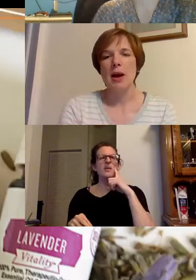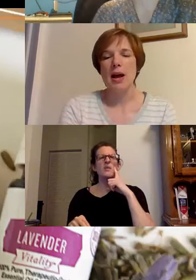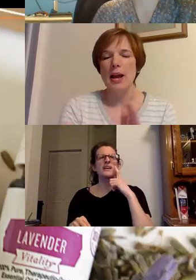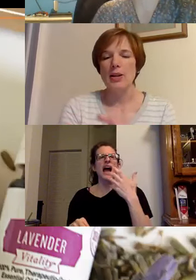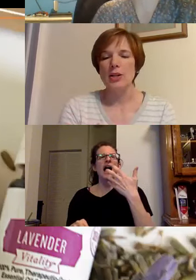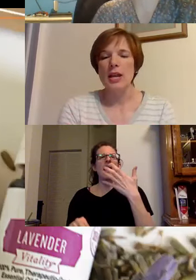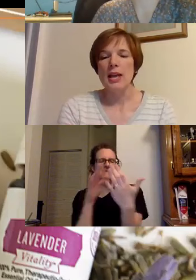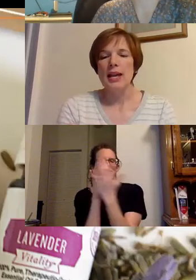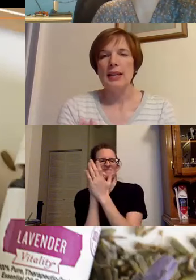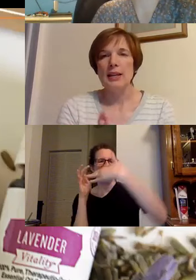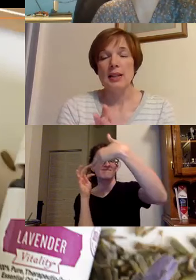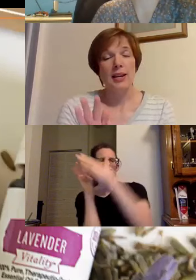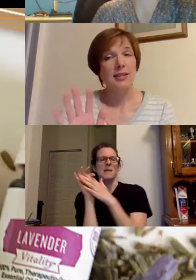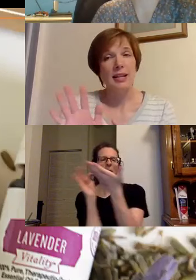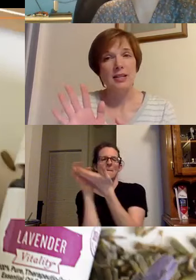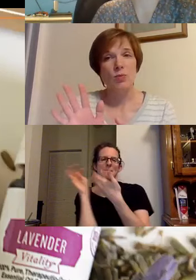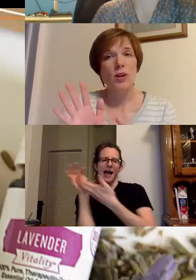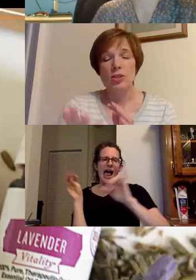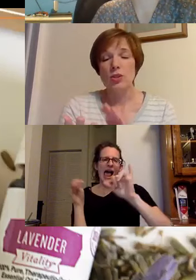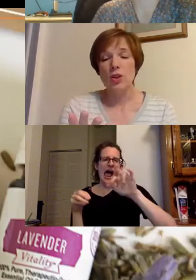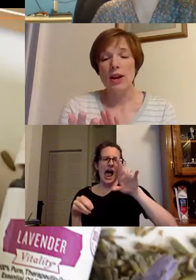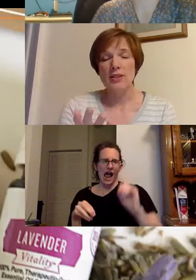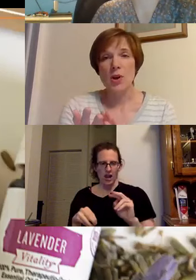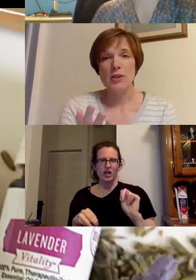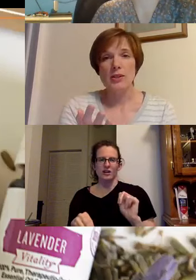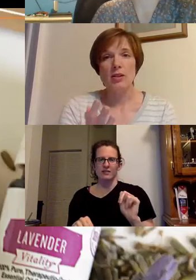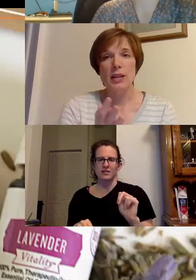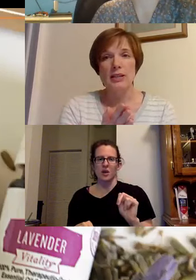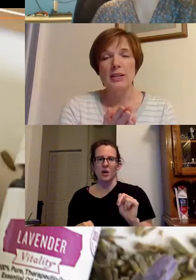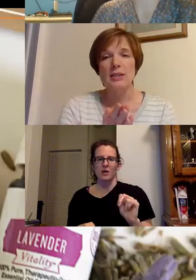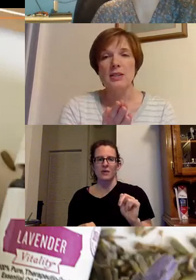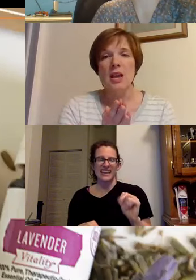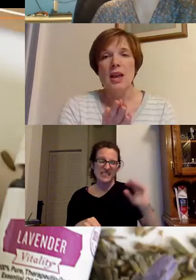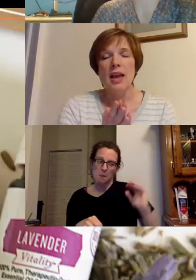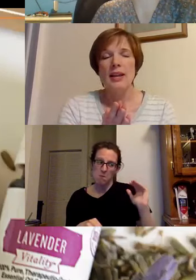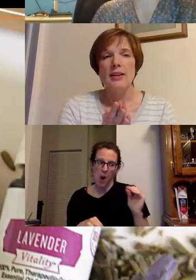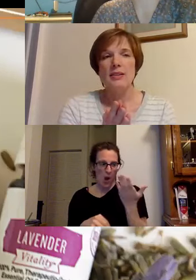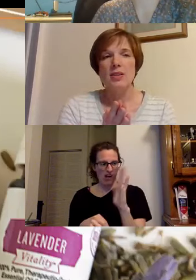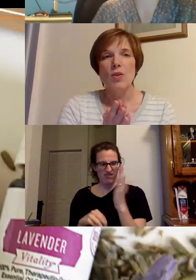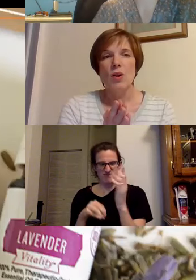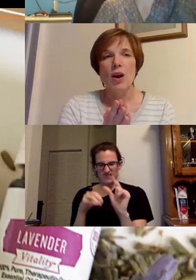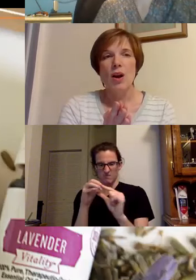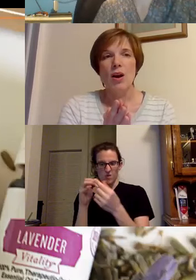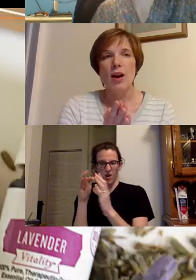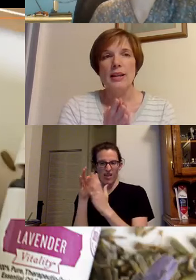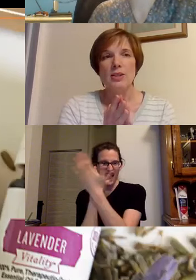like a pie iron. And like I said, he's one, so you know how small his little hand is. And